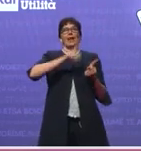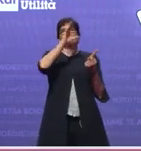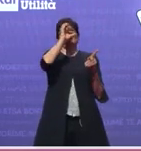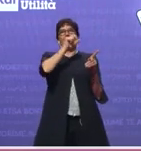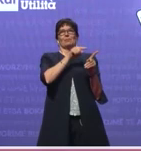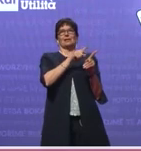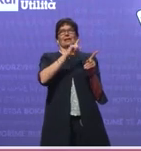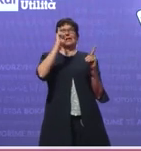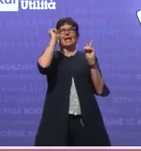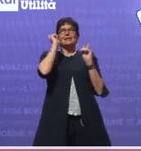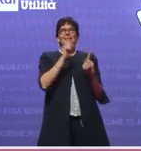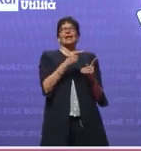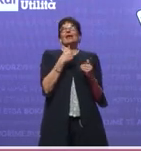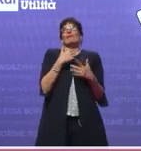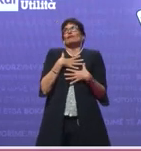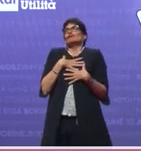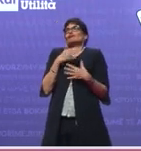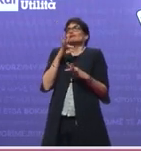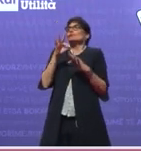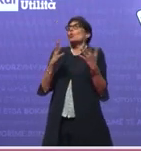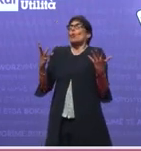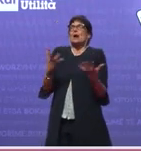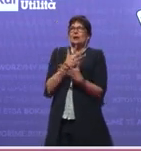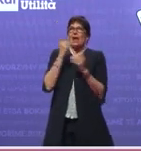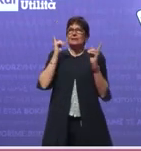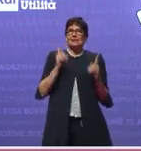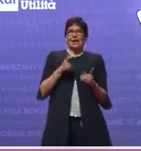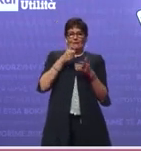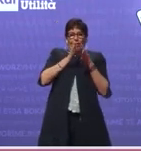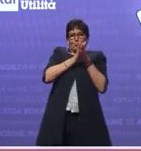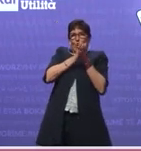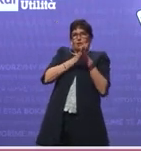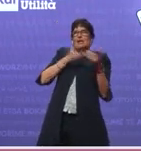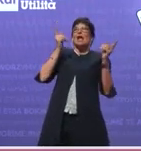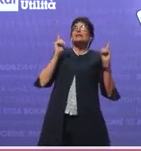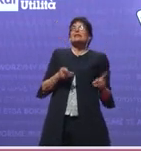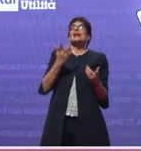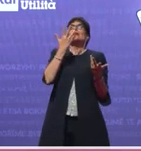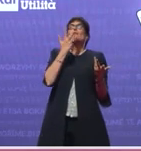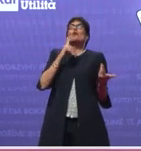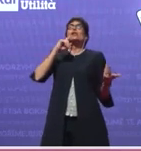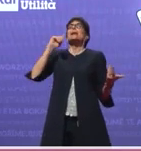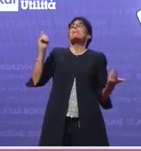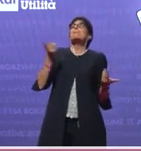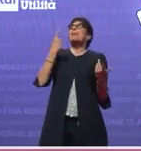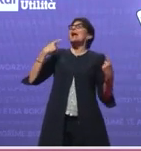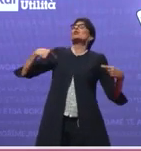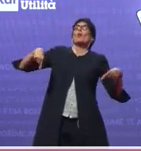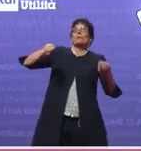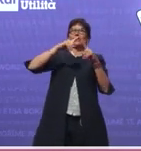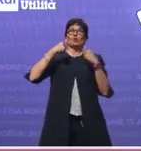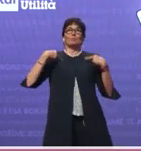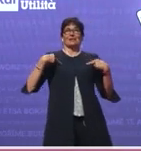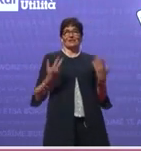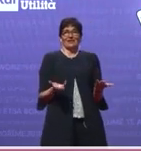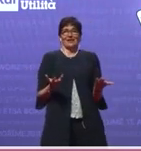the best for us and for the future of life. So this is why I have developed Sophia and many of